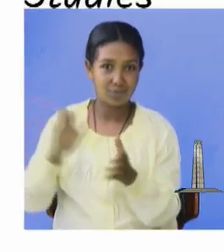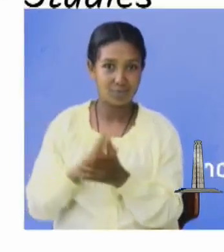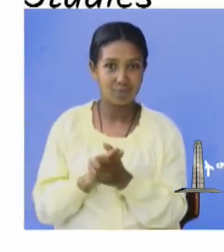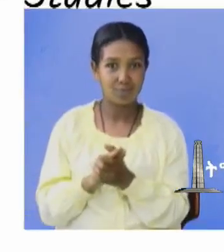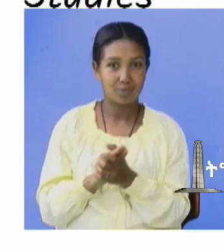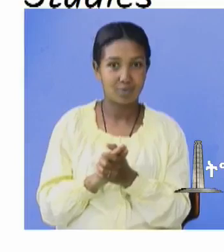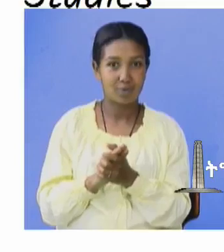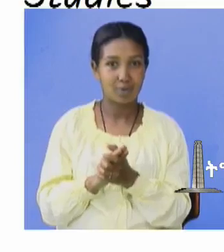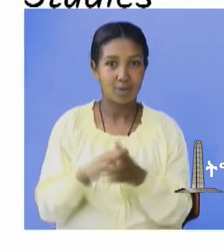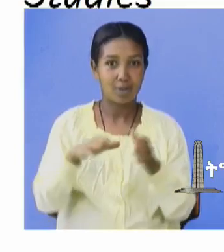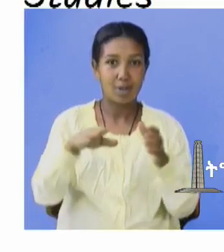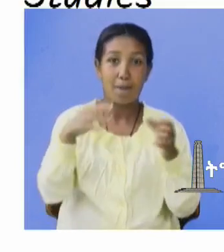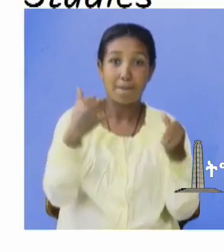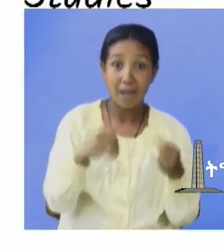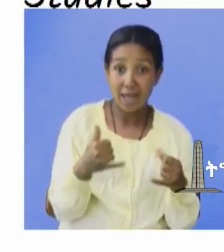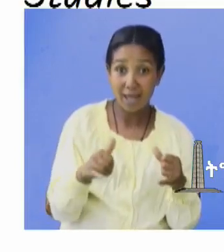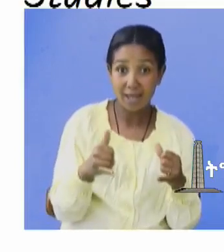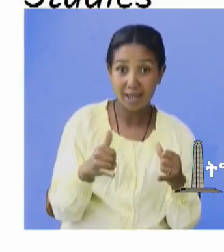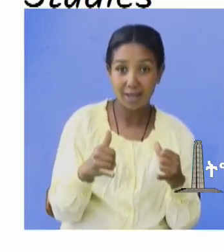Play,